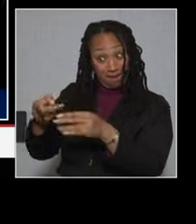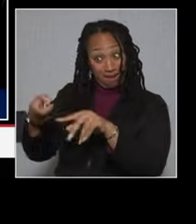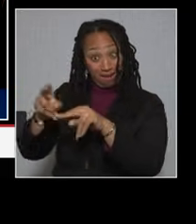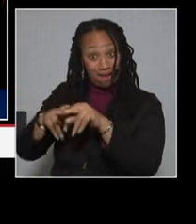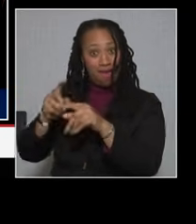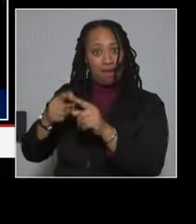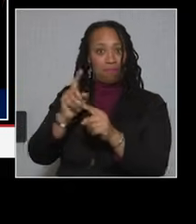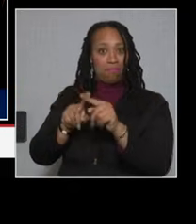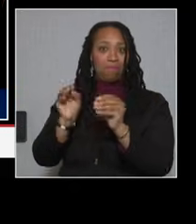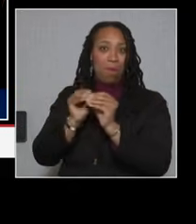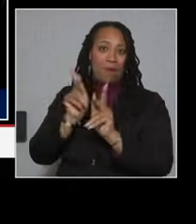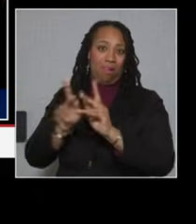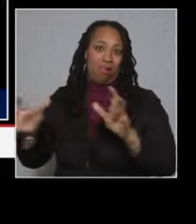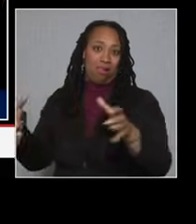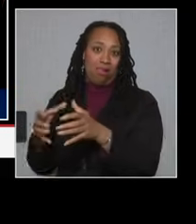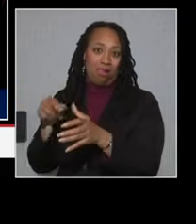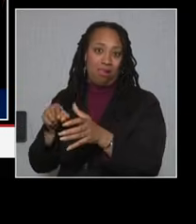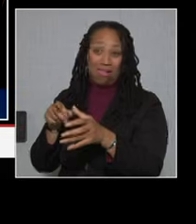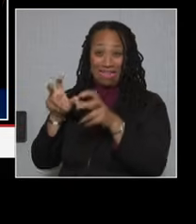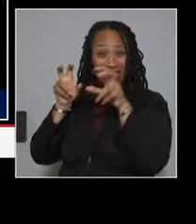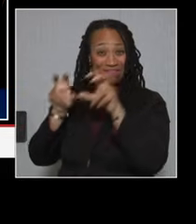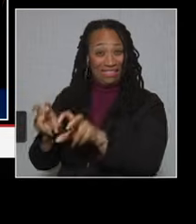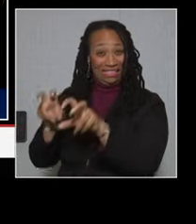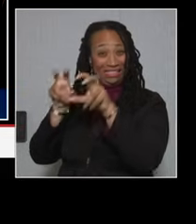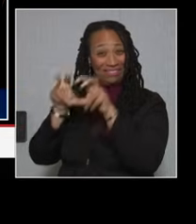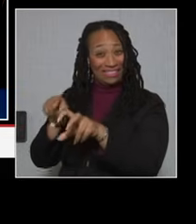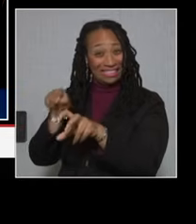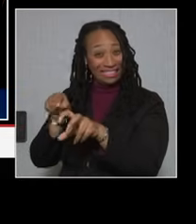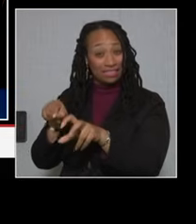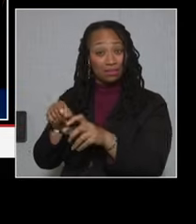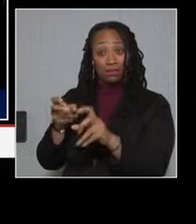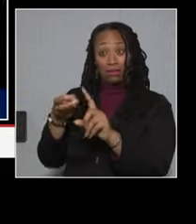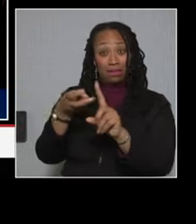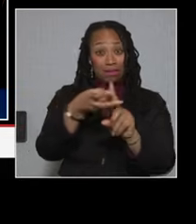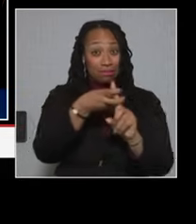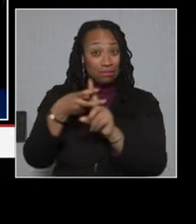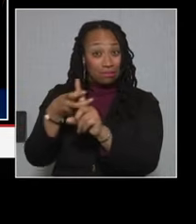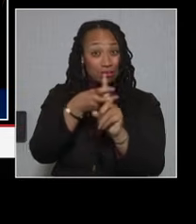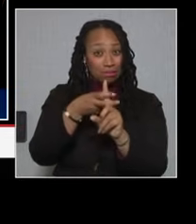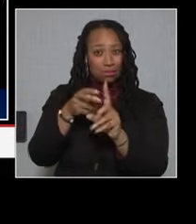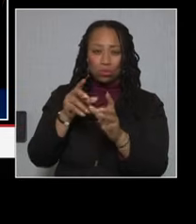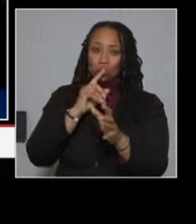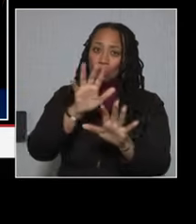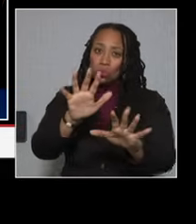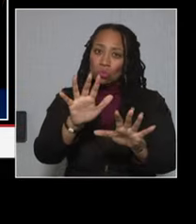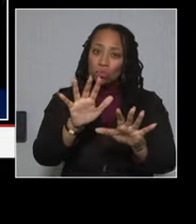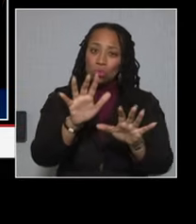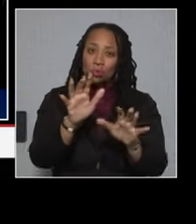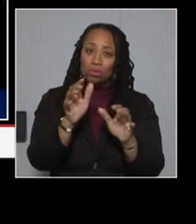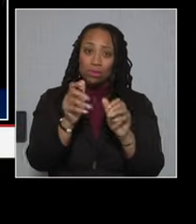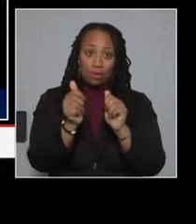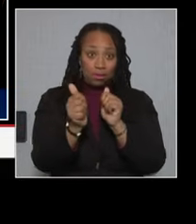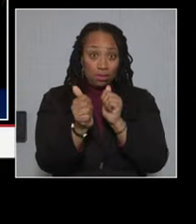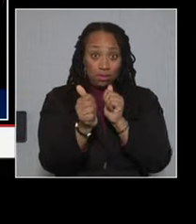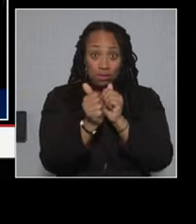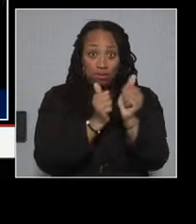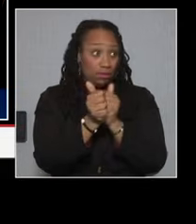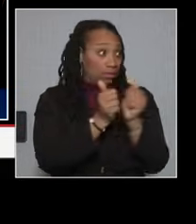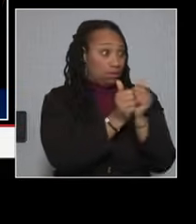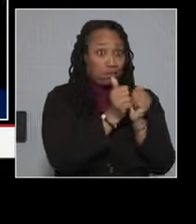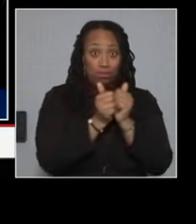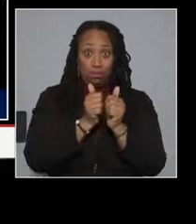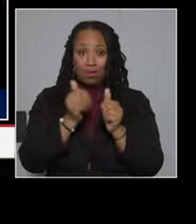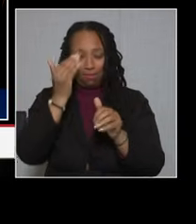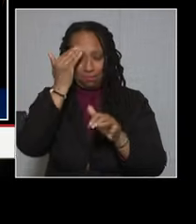sure that we not only bring new people in the door, which we are in a very competitive environment in the District of Columbia, but that we retain and keep